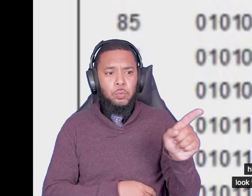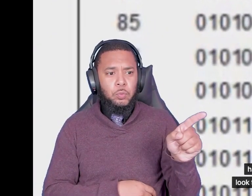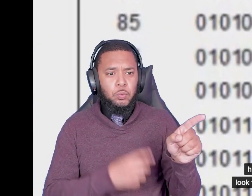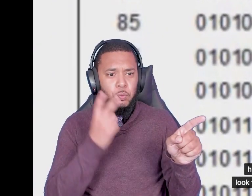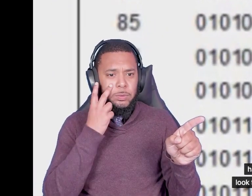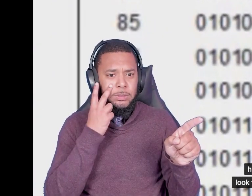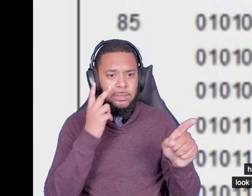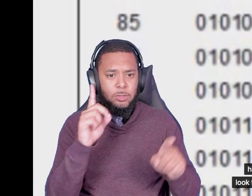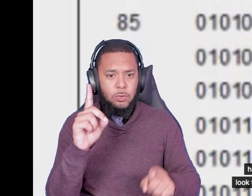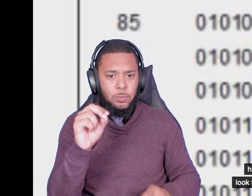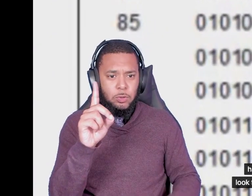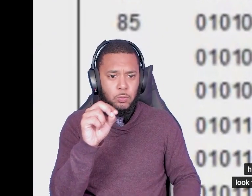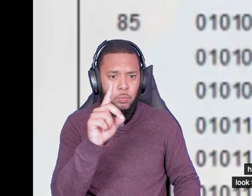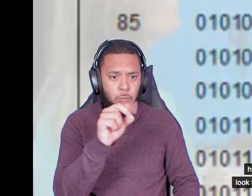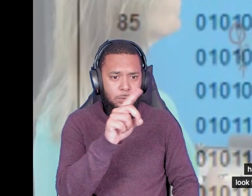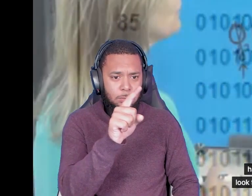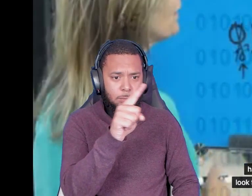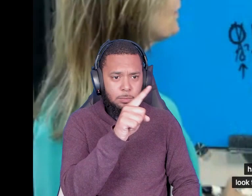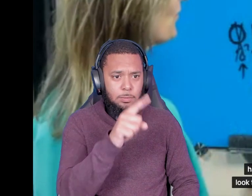the